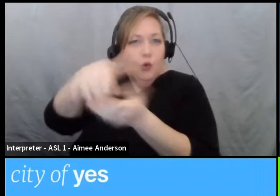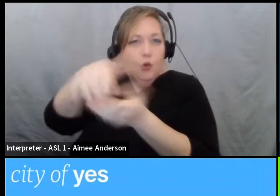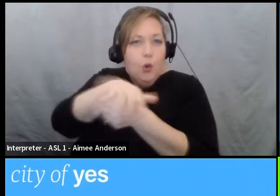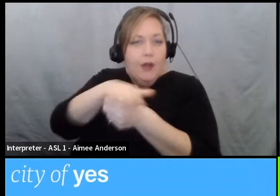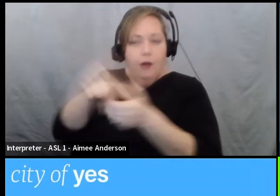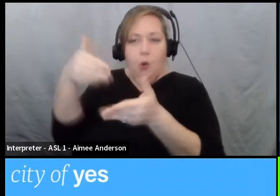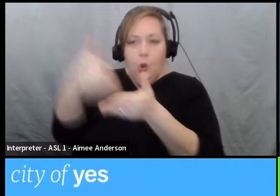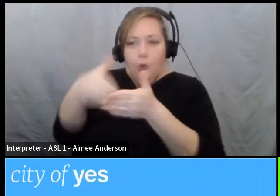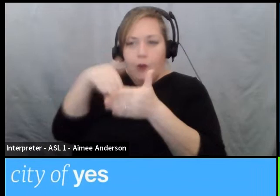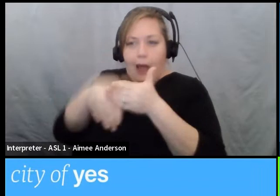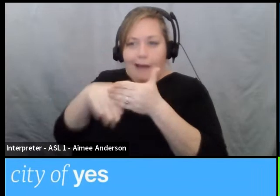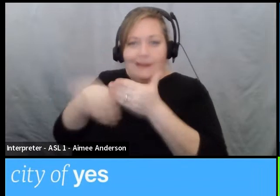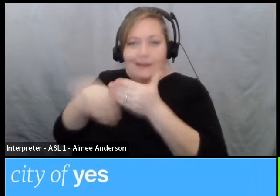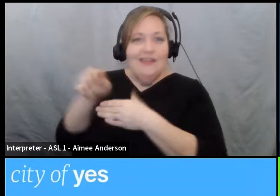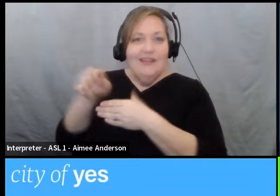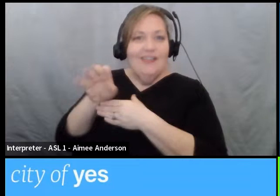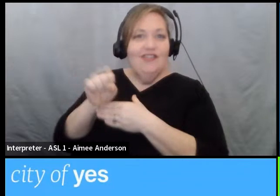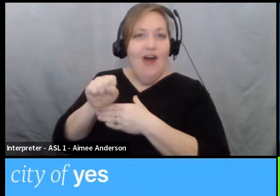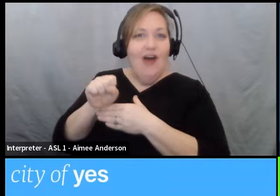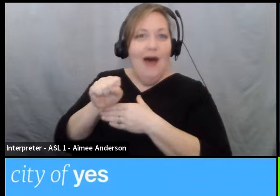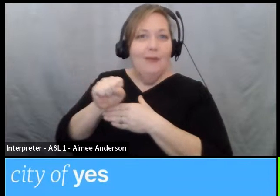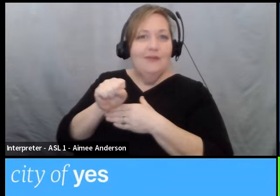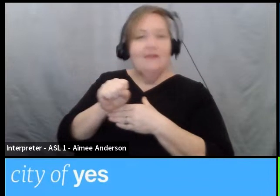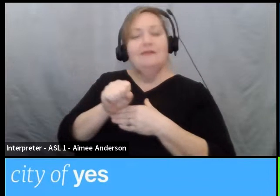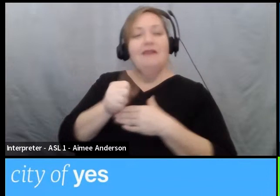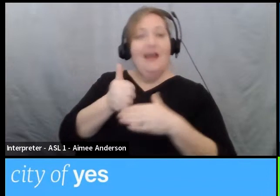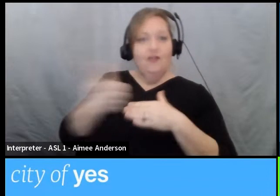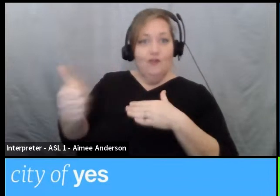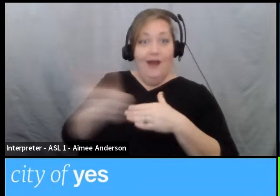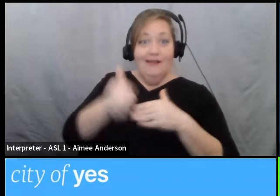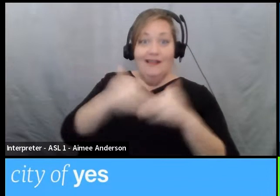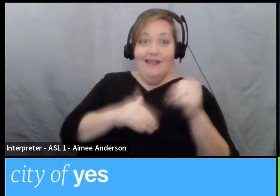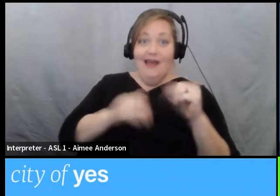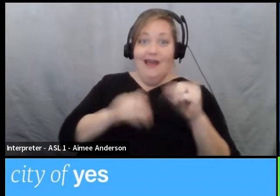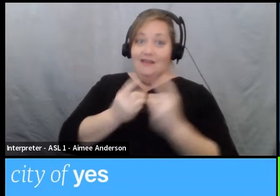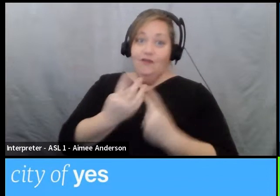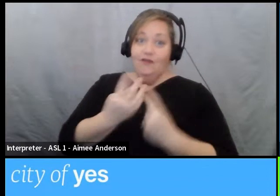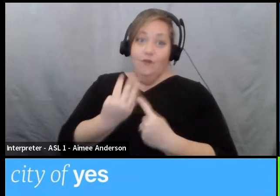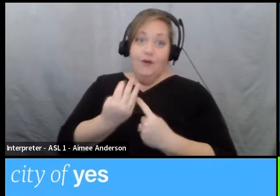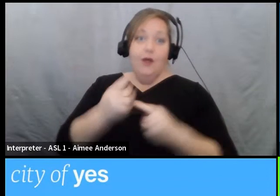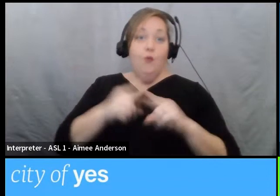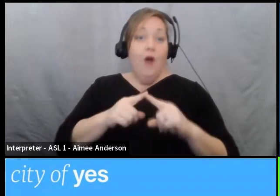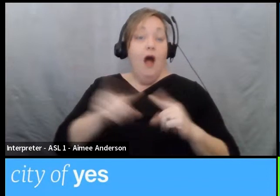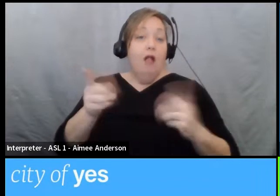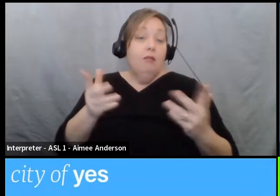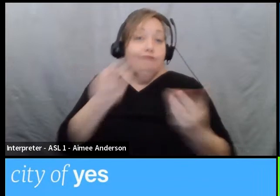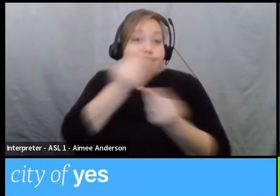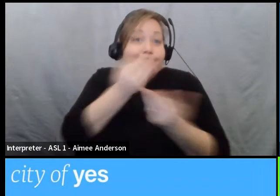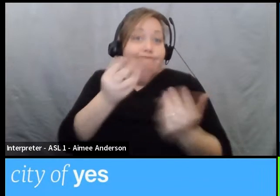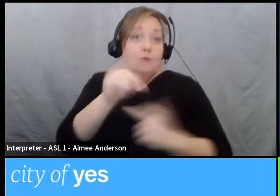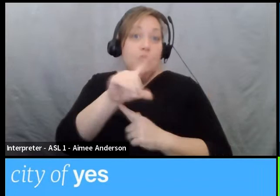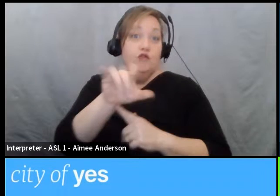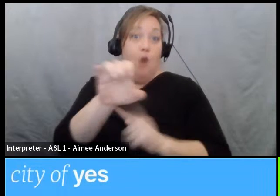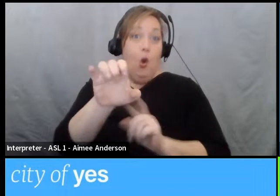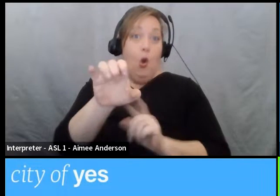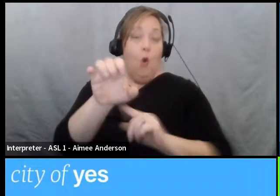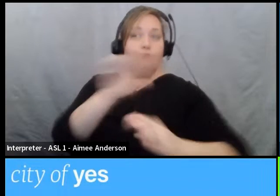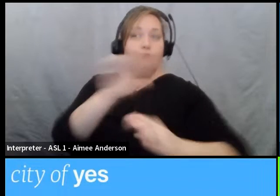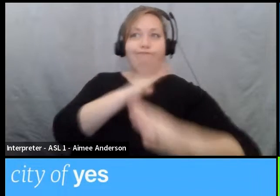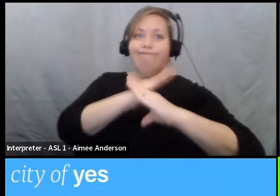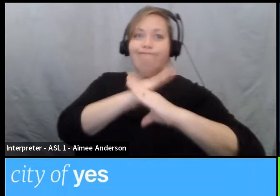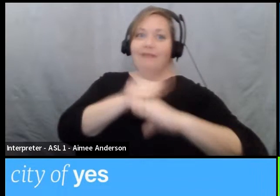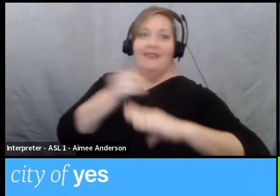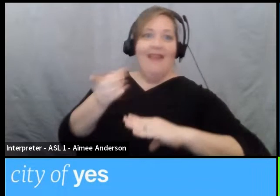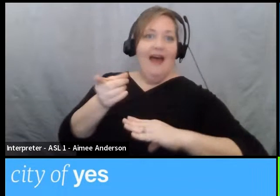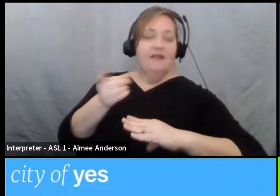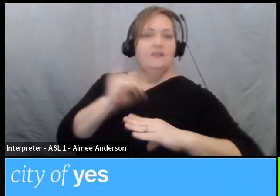access to jobs and transit than Community District 14. Well, zoning often prevents them from doing that. And you end up with a situation where, like you